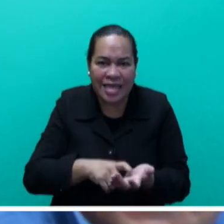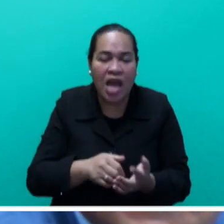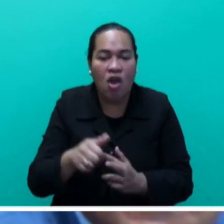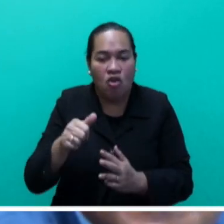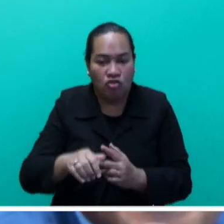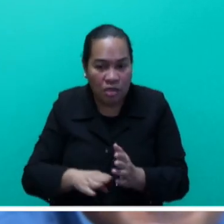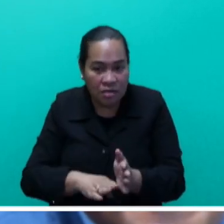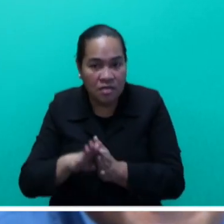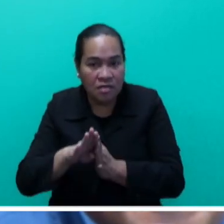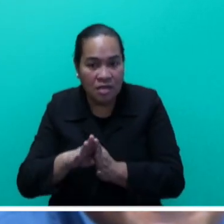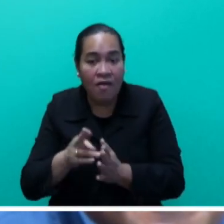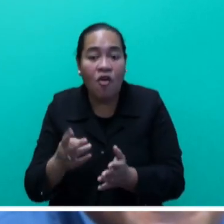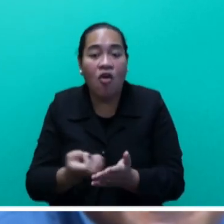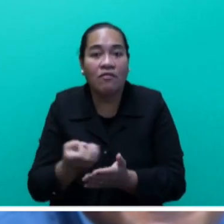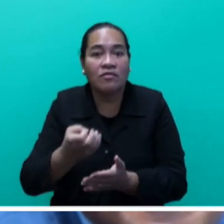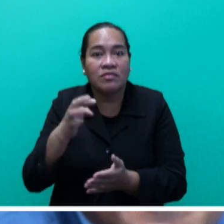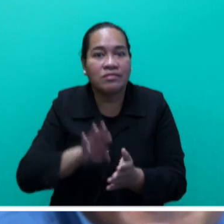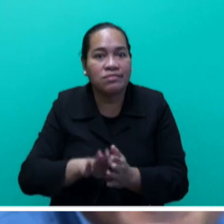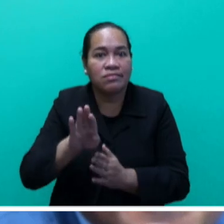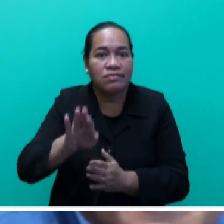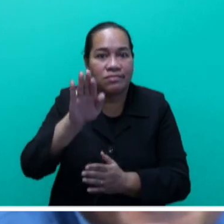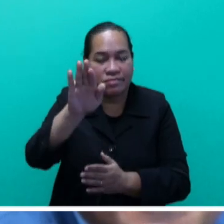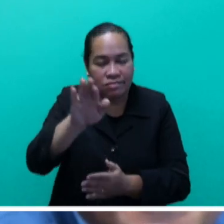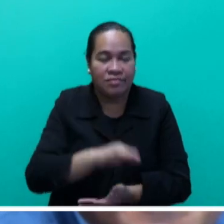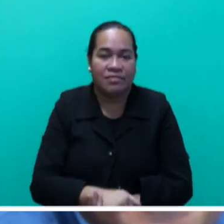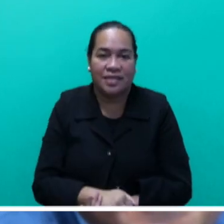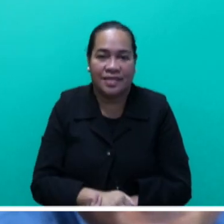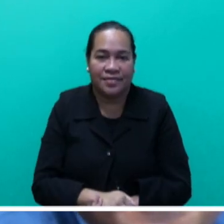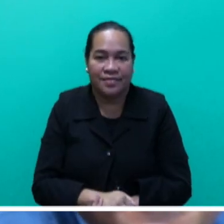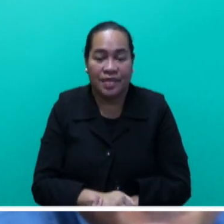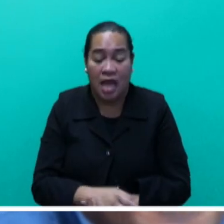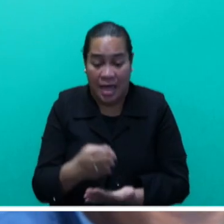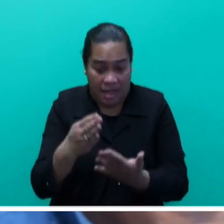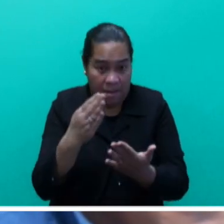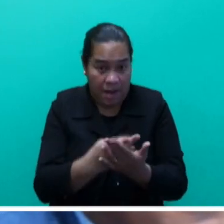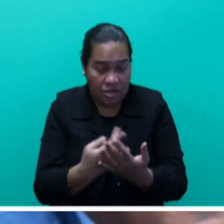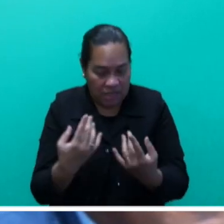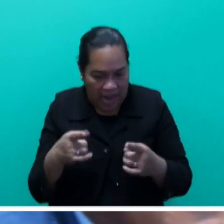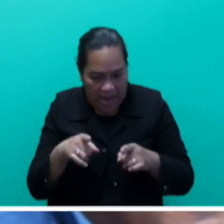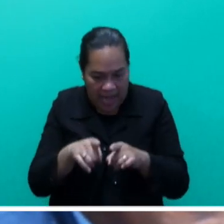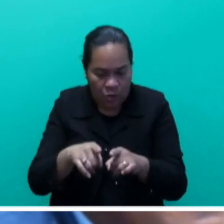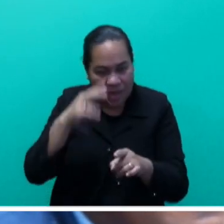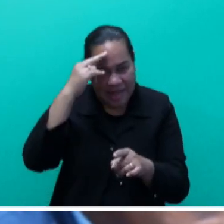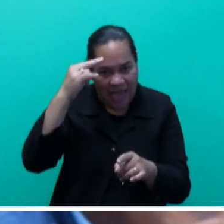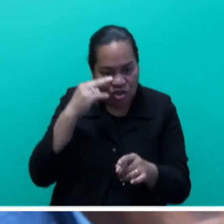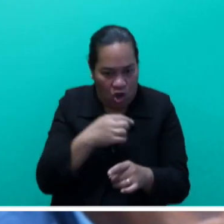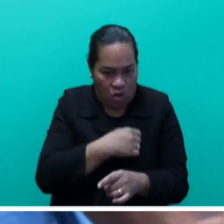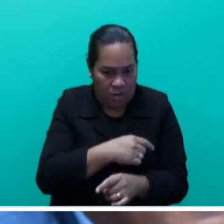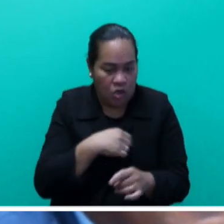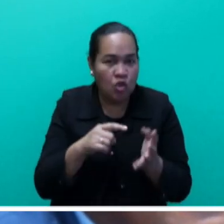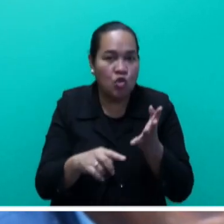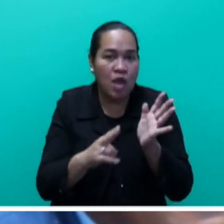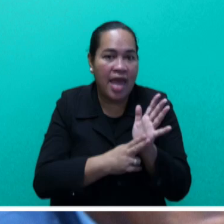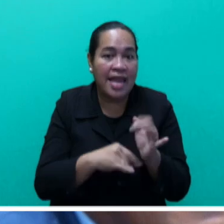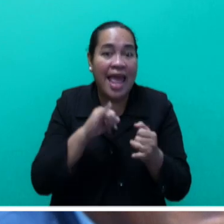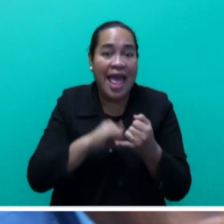against future economic shocks. Mr. Speaker, sir, the budget aligns with our national commitment to the UN